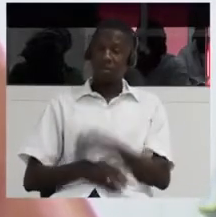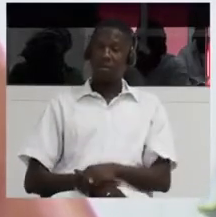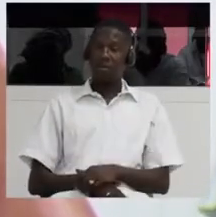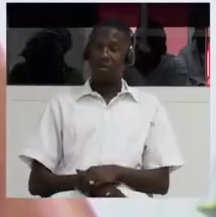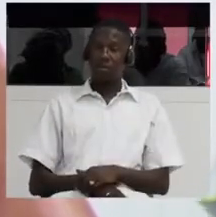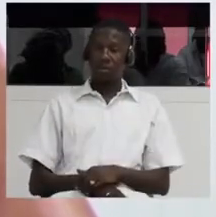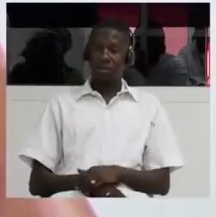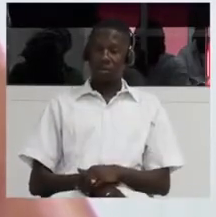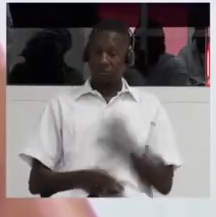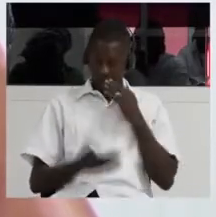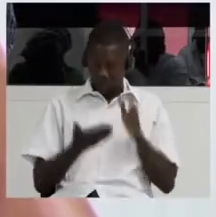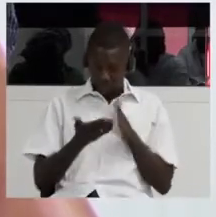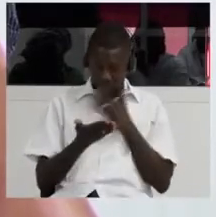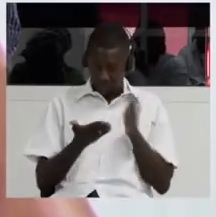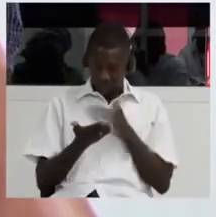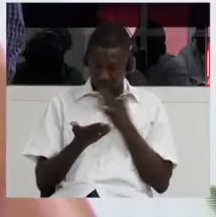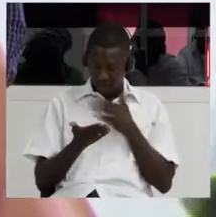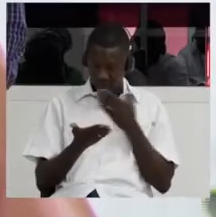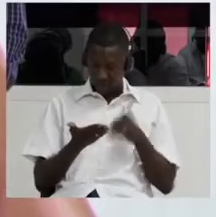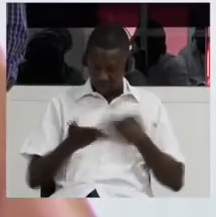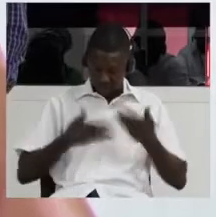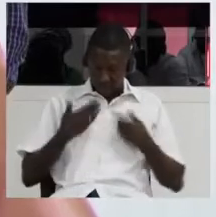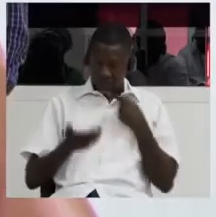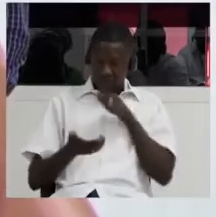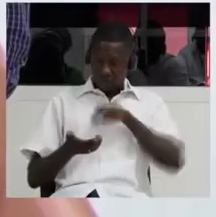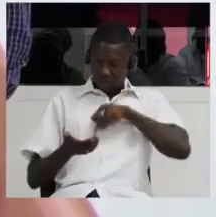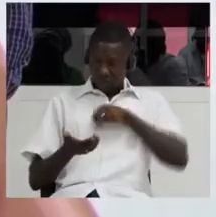the pages and satisfy yourself that this is in fact the document.